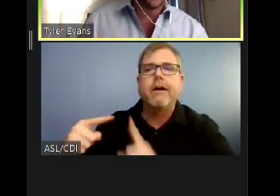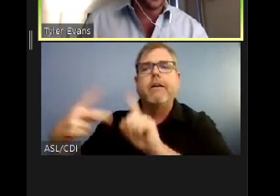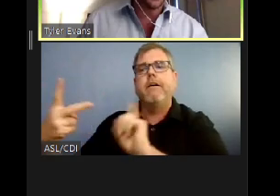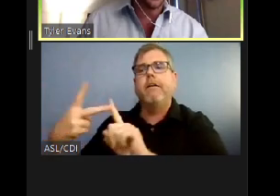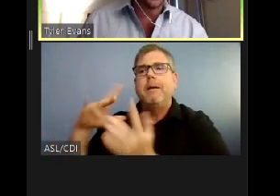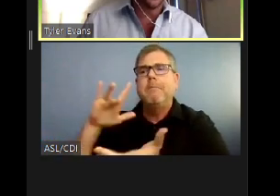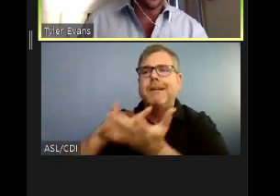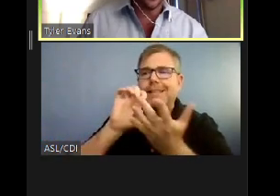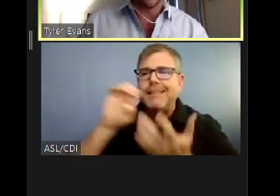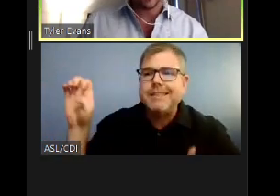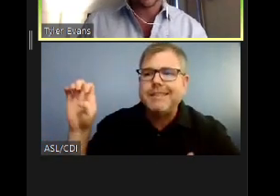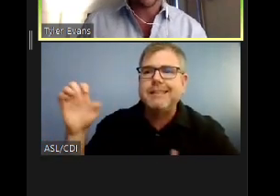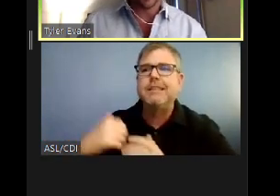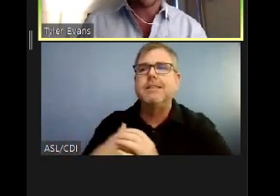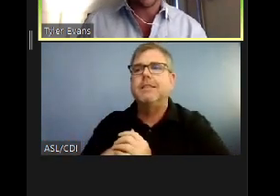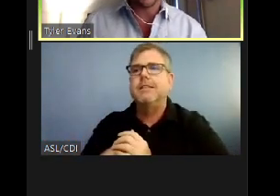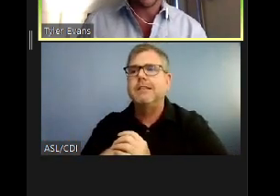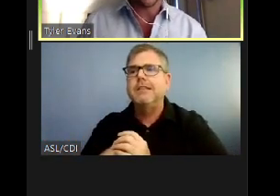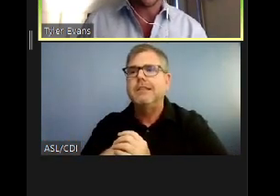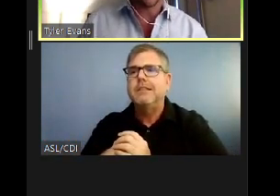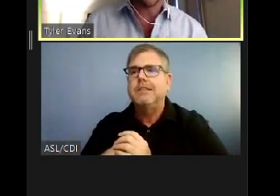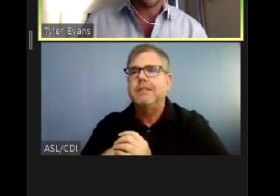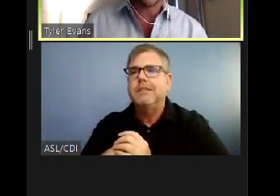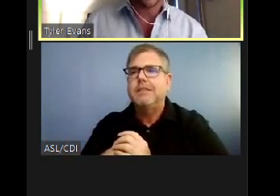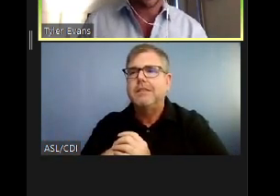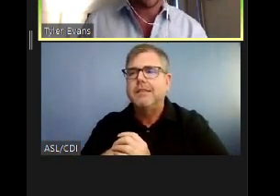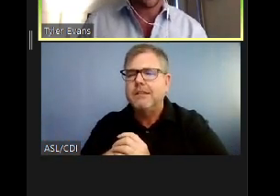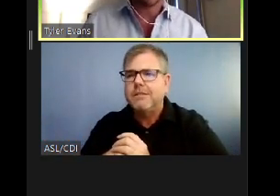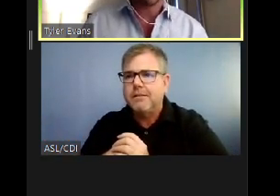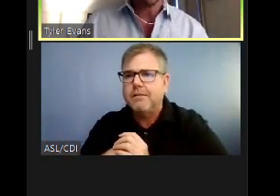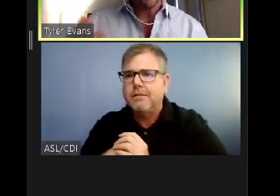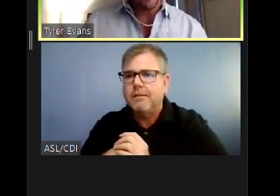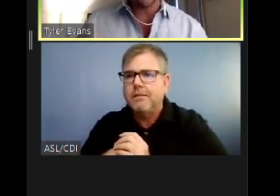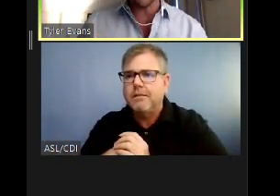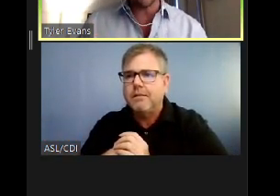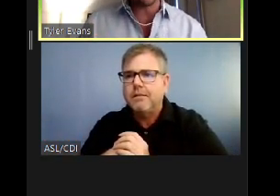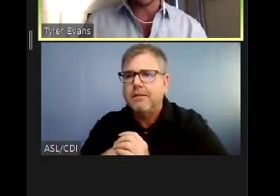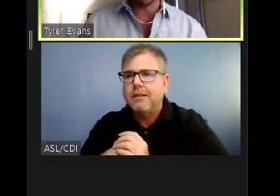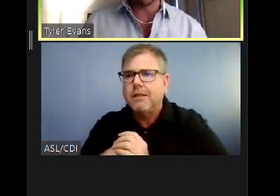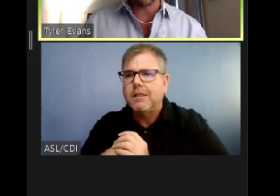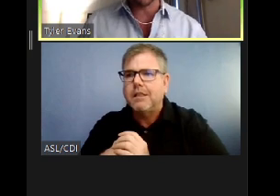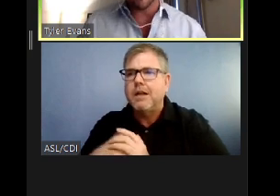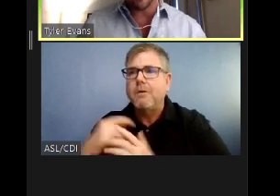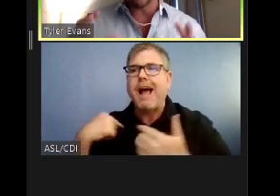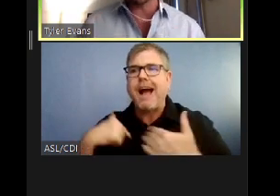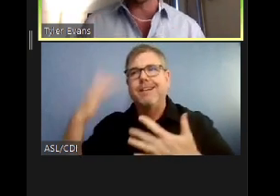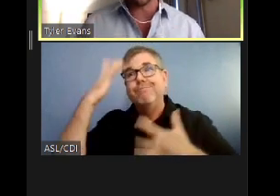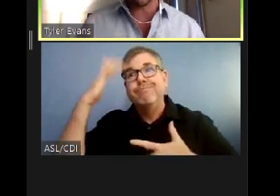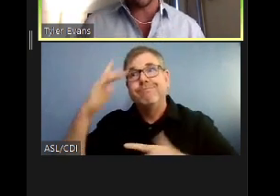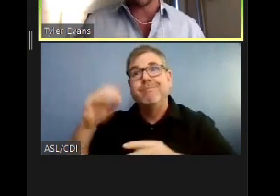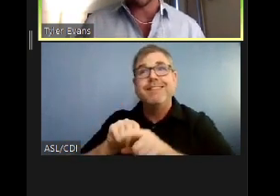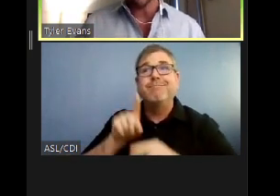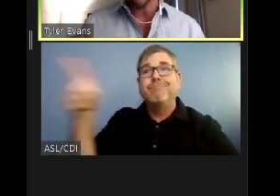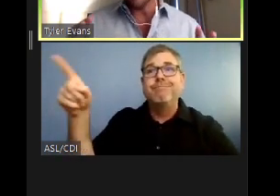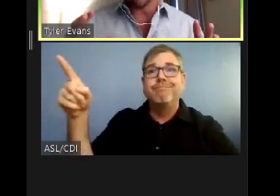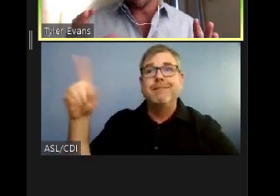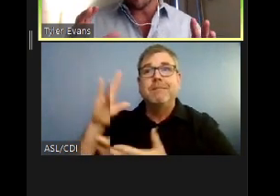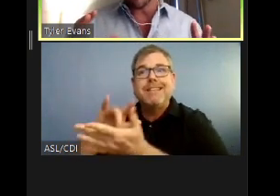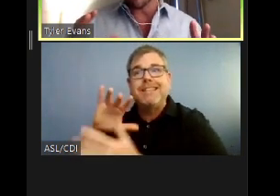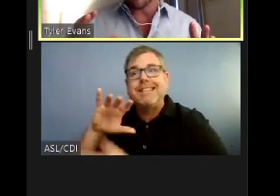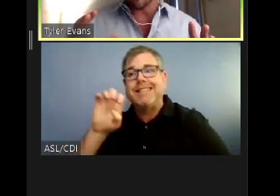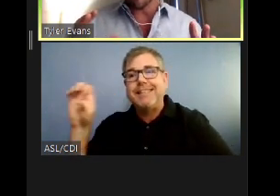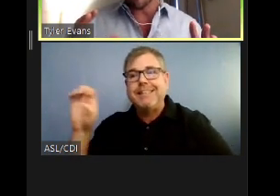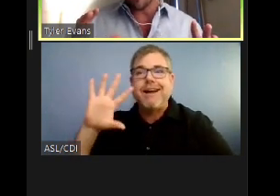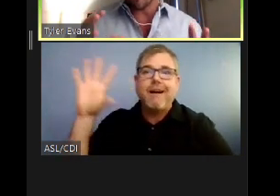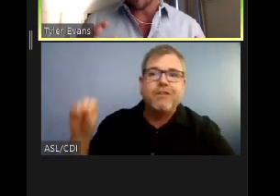preventable diseases and neglected tropical diseases. So we're really excited about that. And then just to keep in mind that these two vaccines